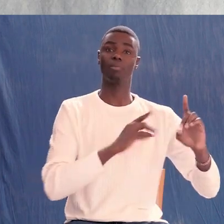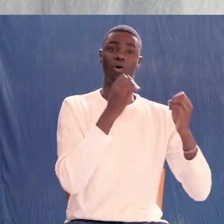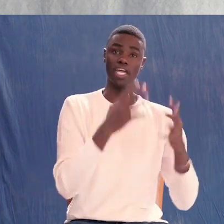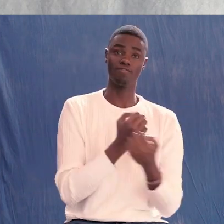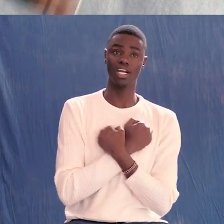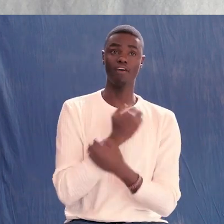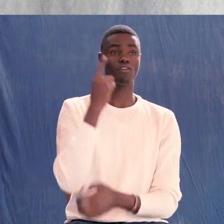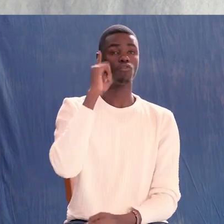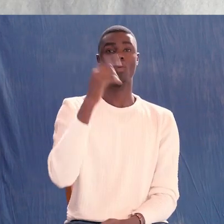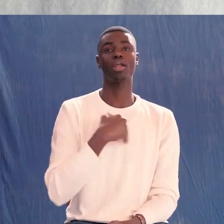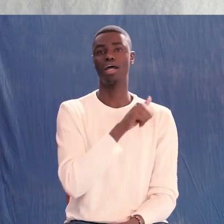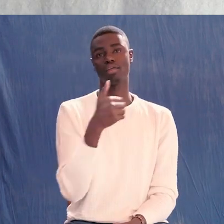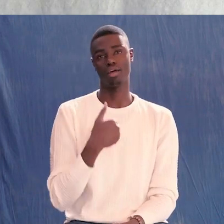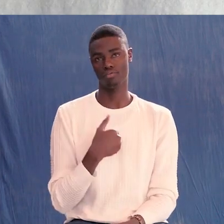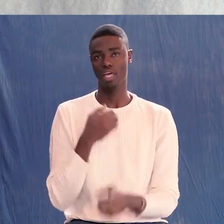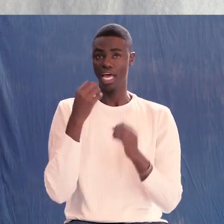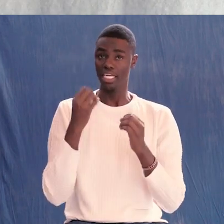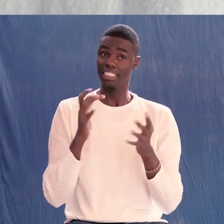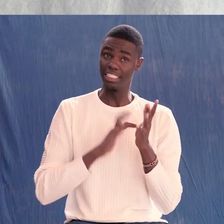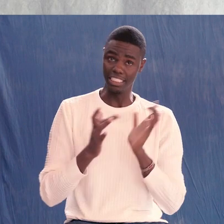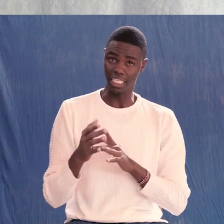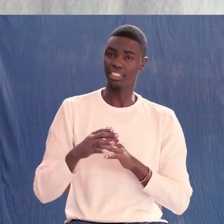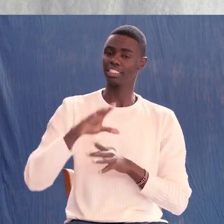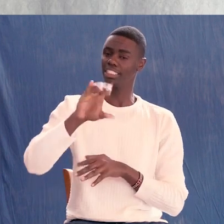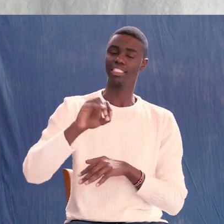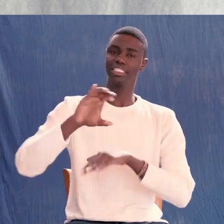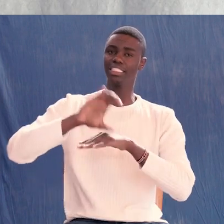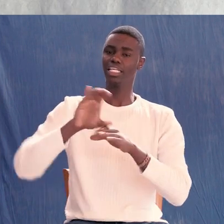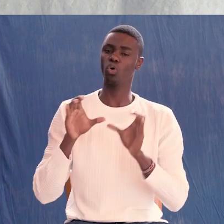one another. Why? Because Jesus takes church community seriously.